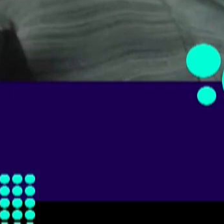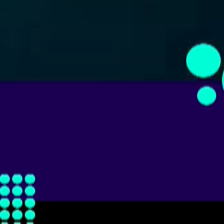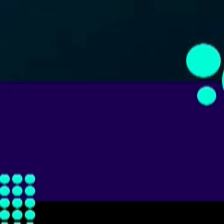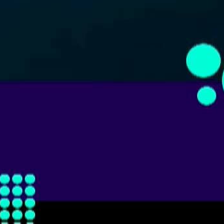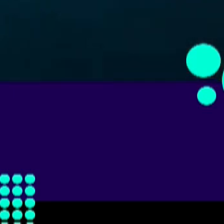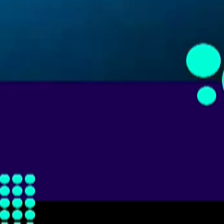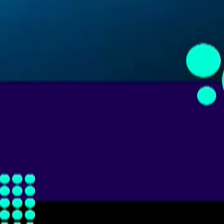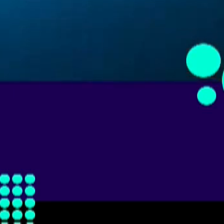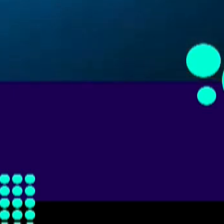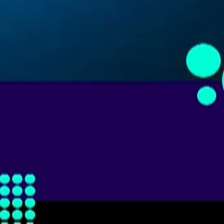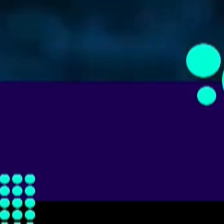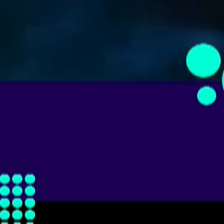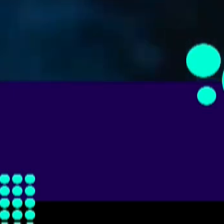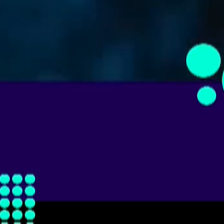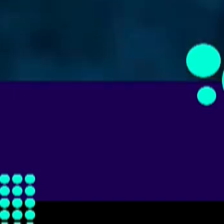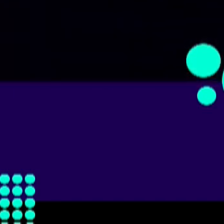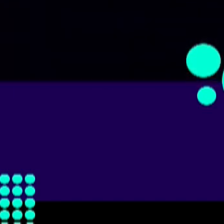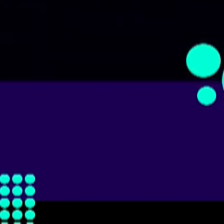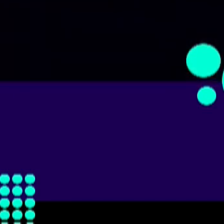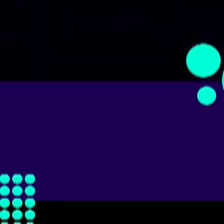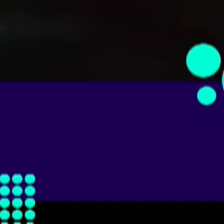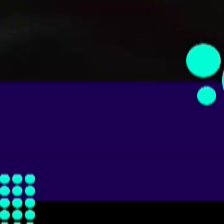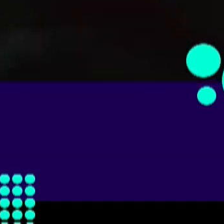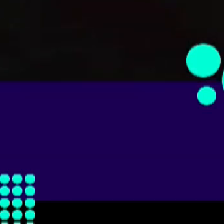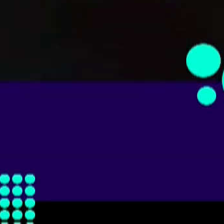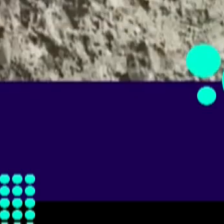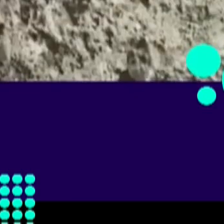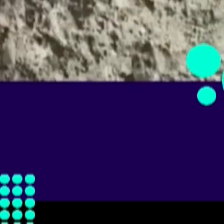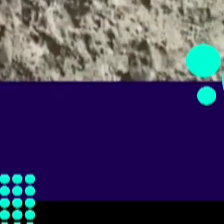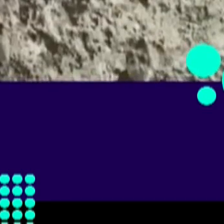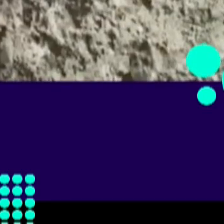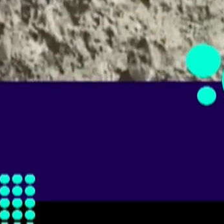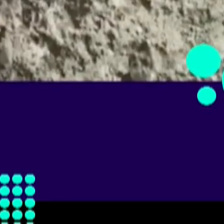Don't give up now, okay? It's moving! I can feel it moving!